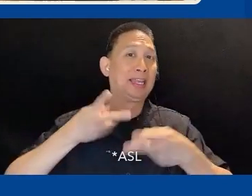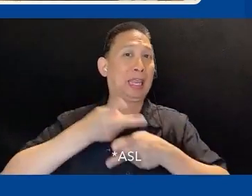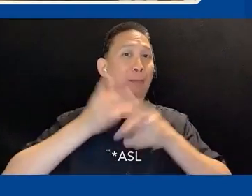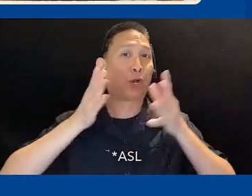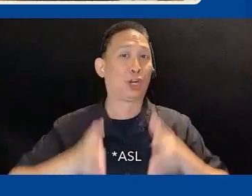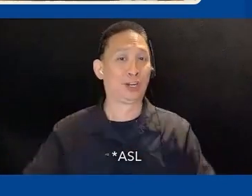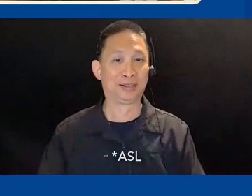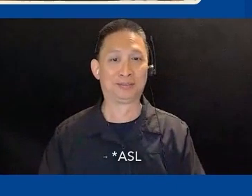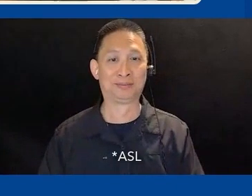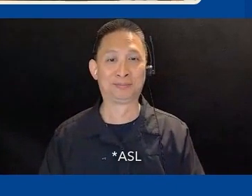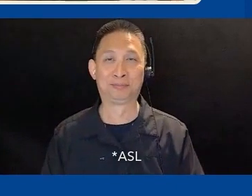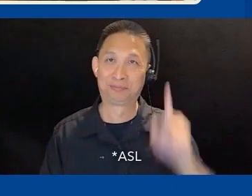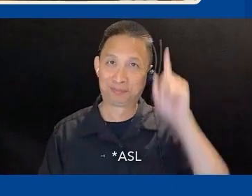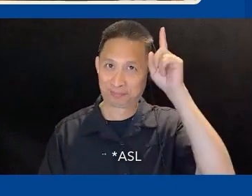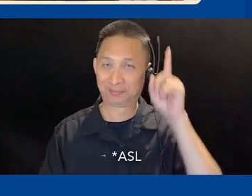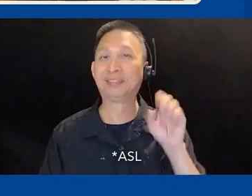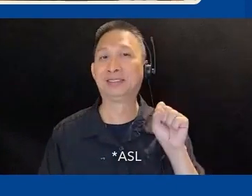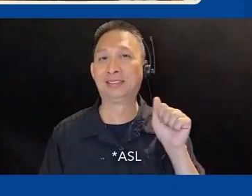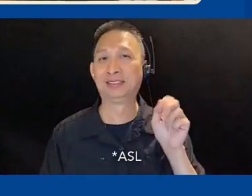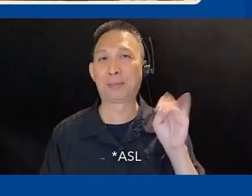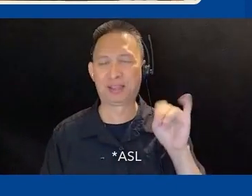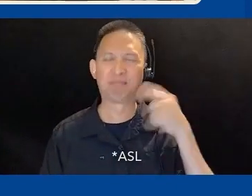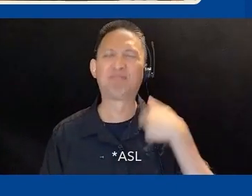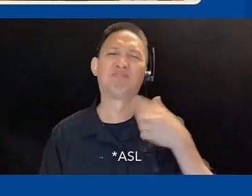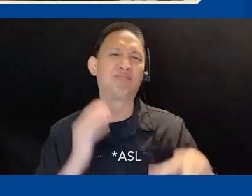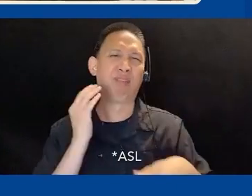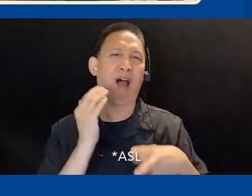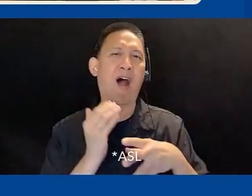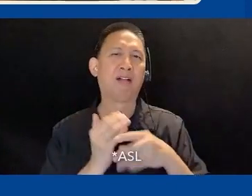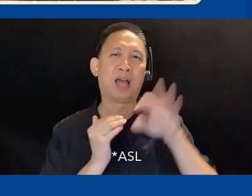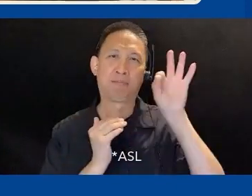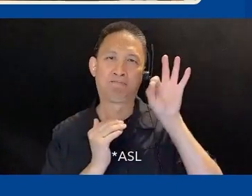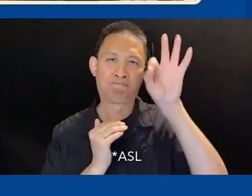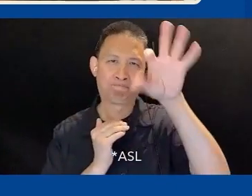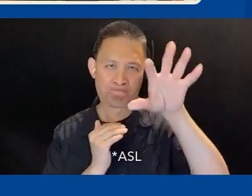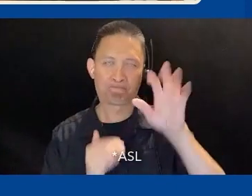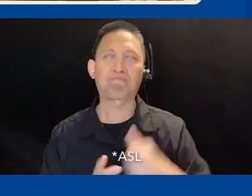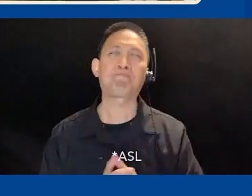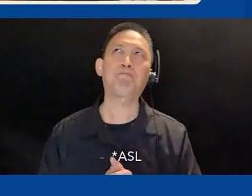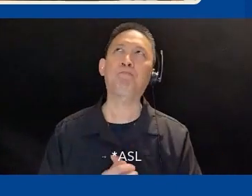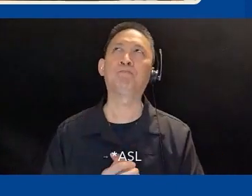Yeah. I would just like chime in and say,